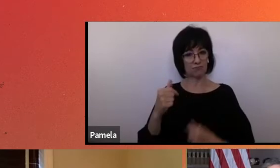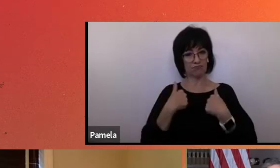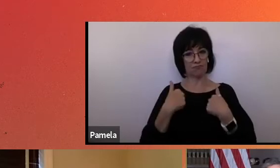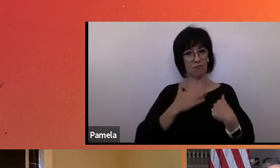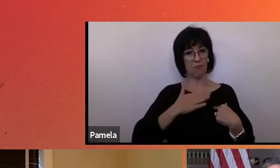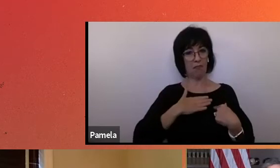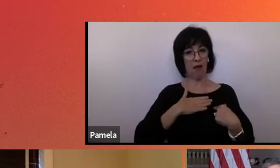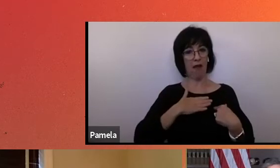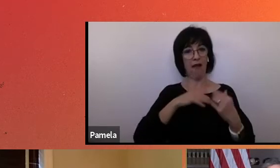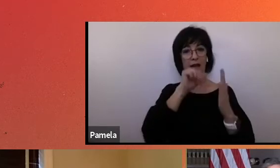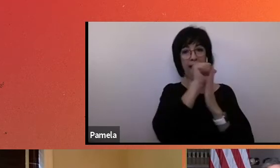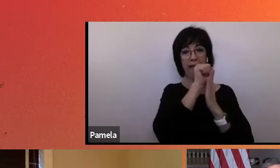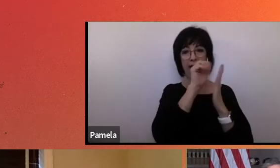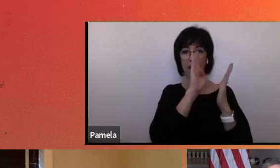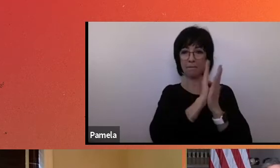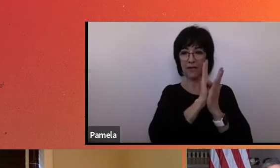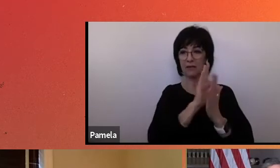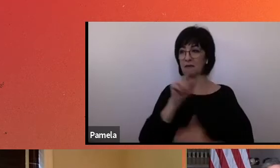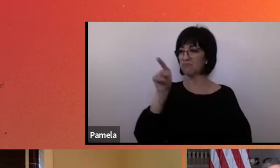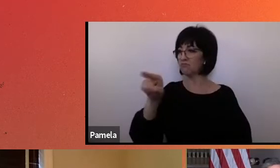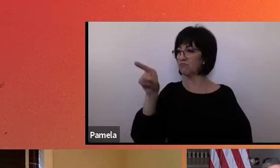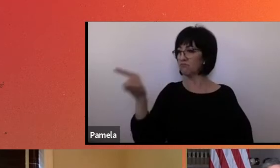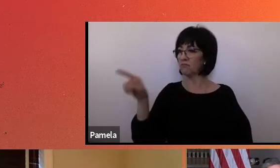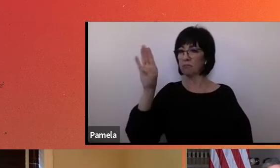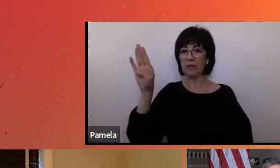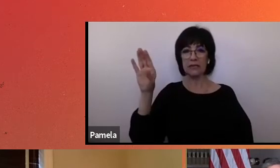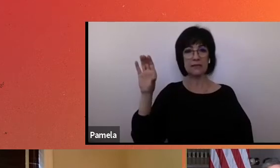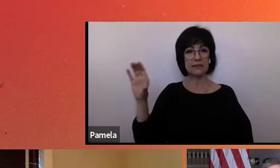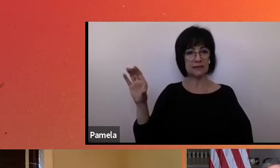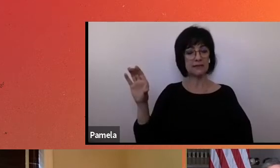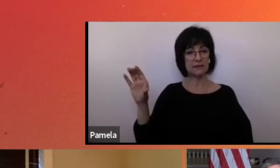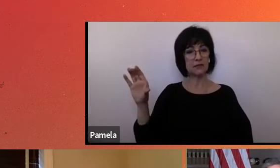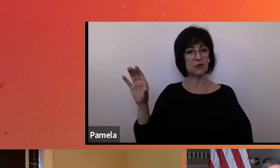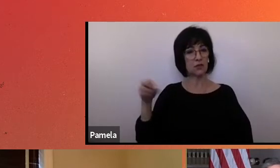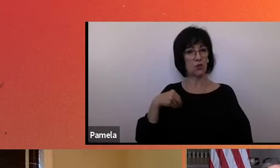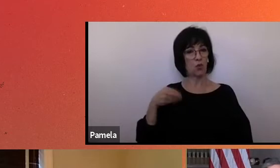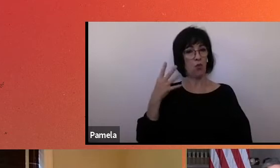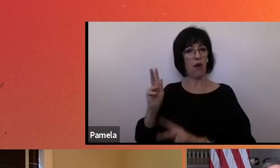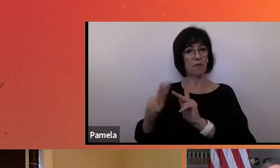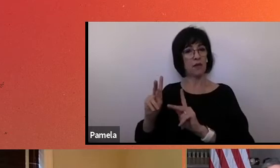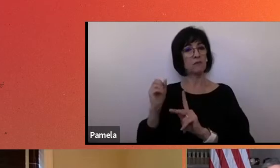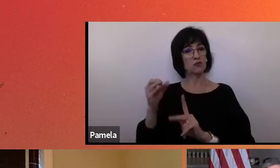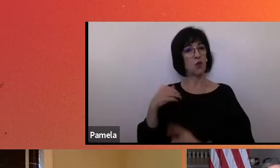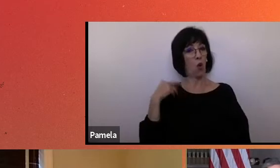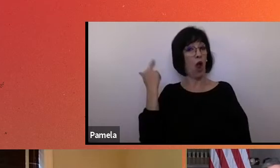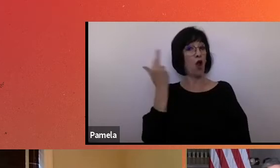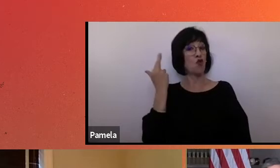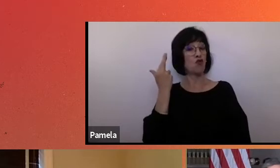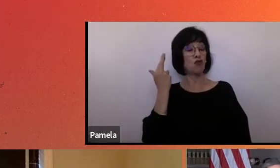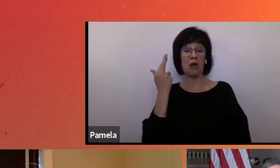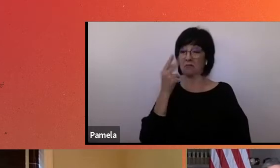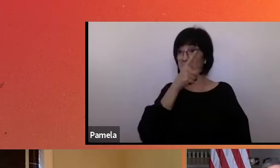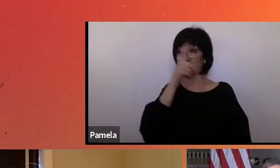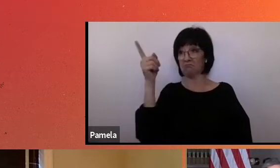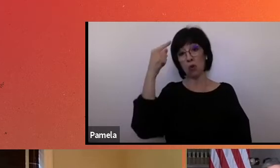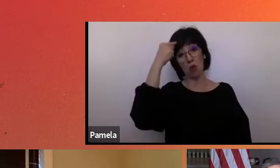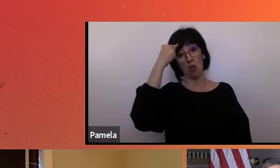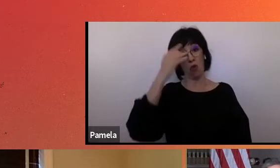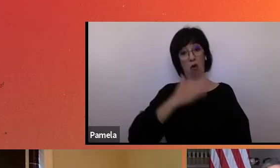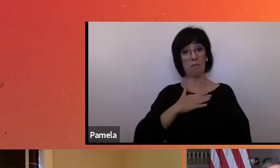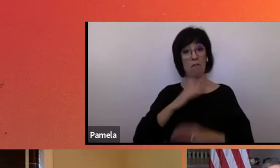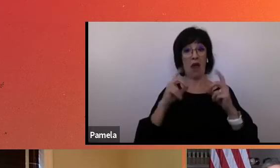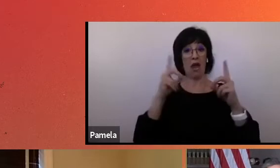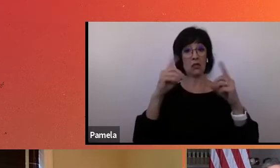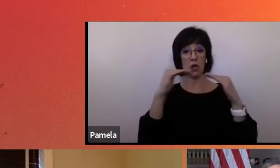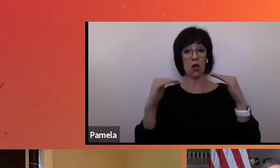making B's and C's. And so I realized that my education might have been inferior by some standards and certainly